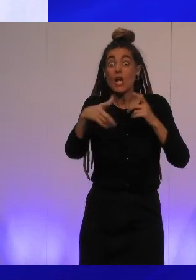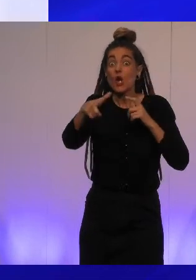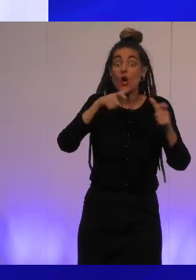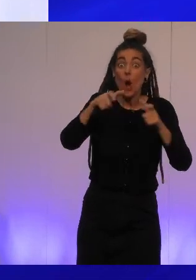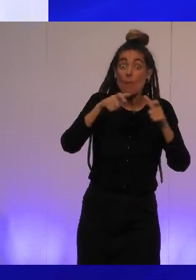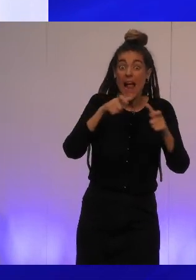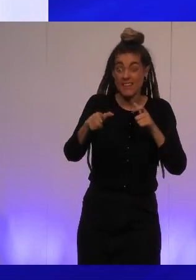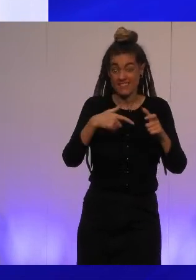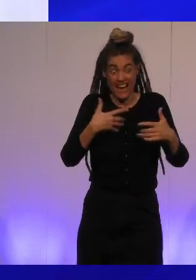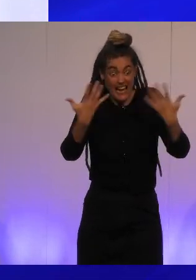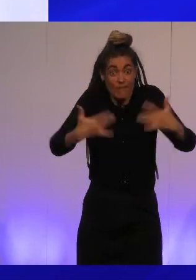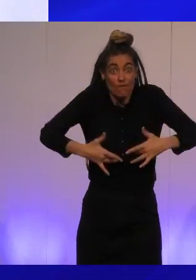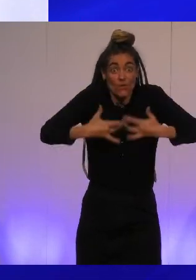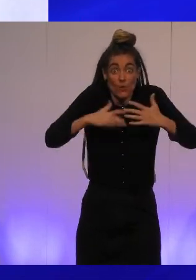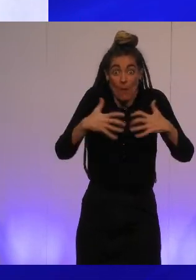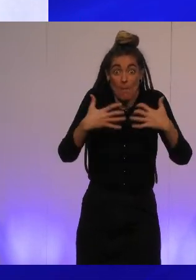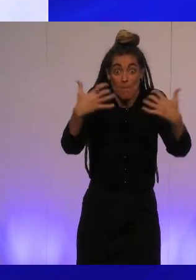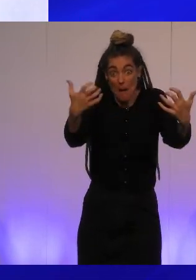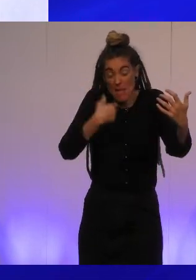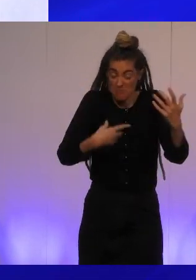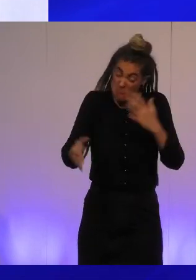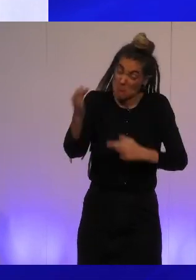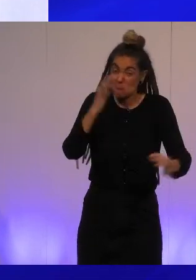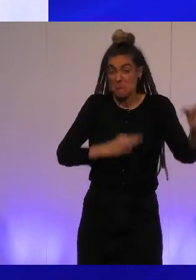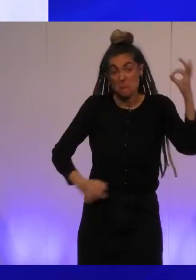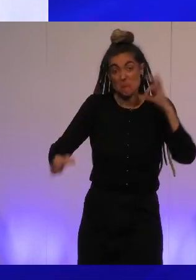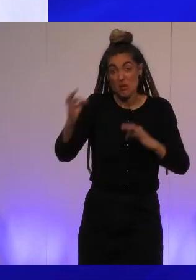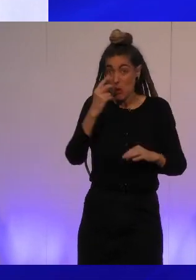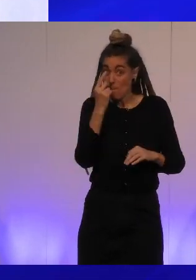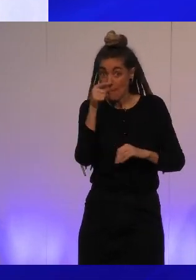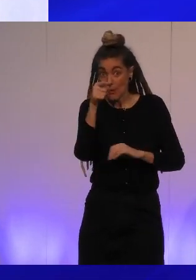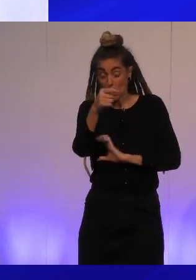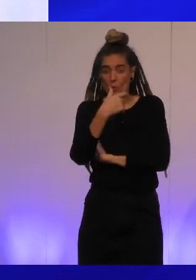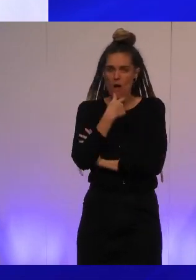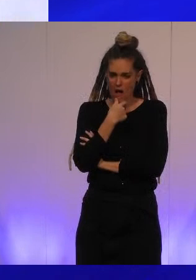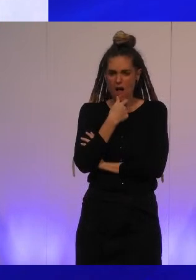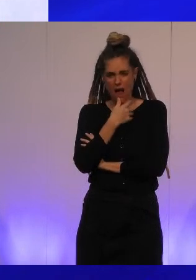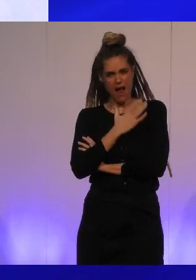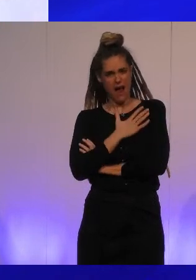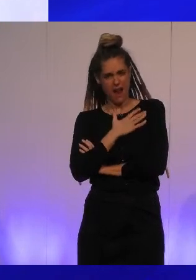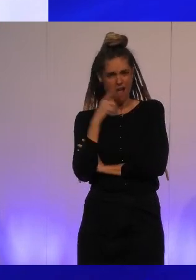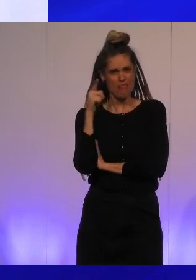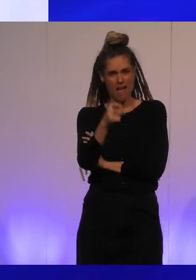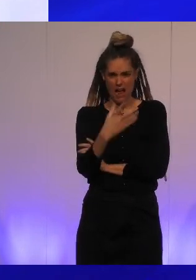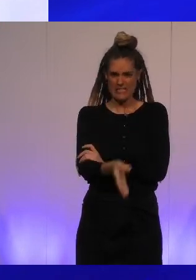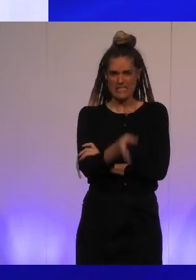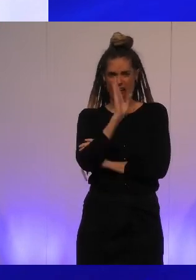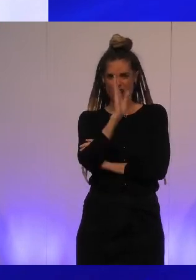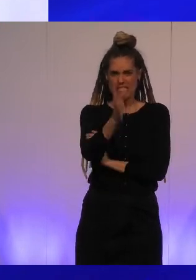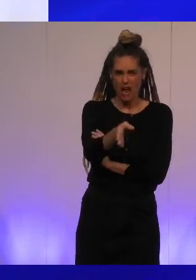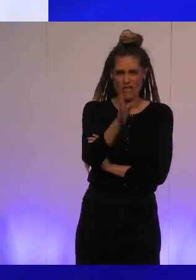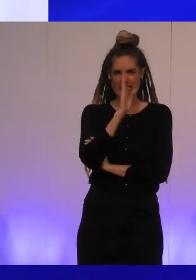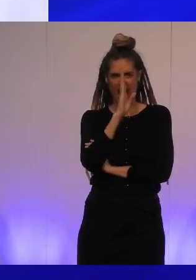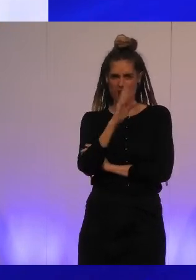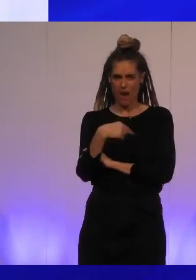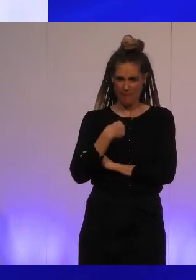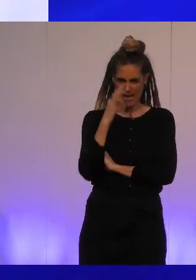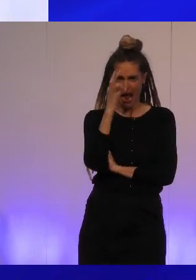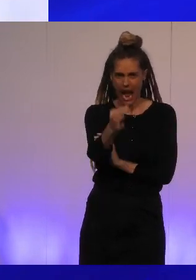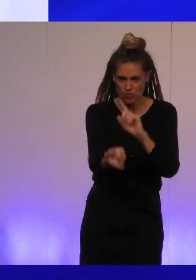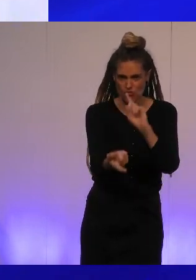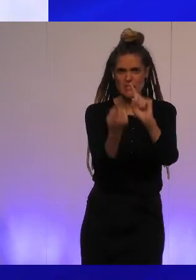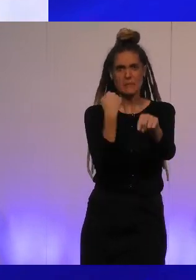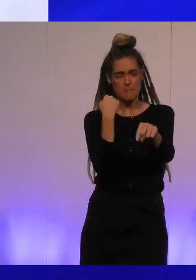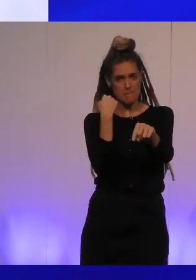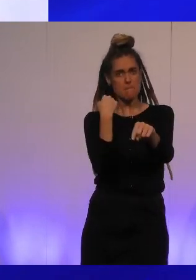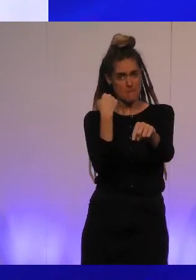So if you've, if we've whetted your appetite tonight in terms of being able to hear directly from us and respond to your questions and